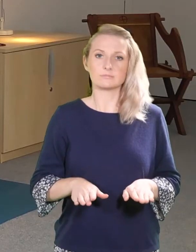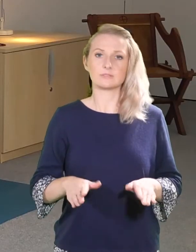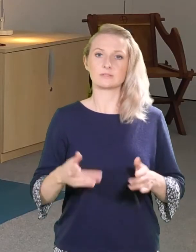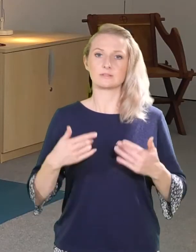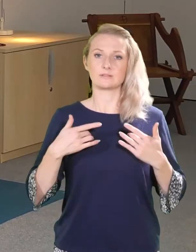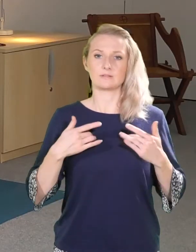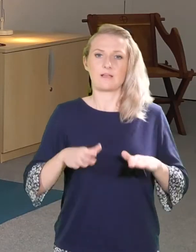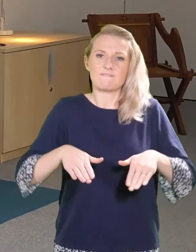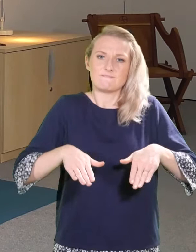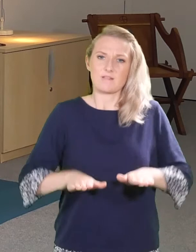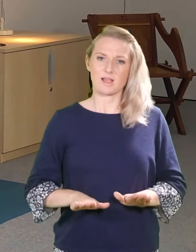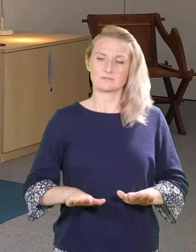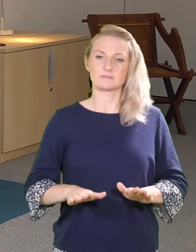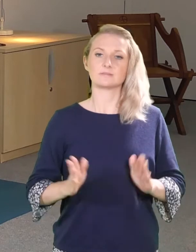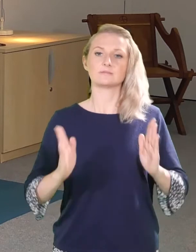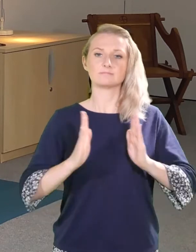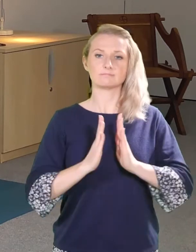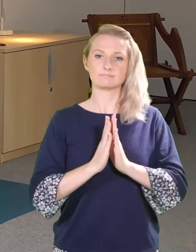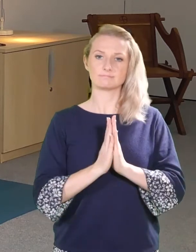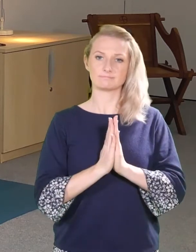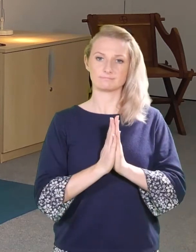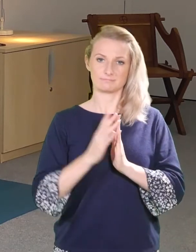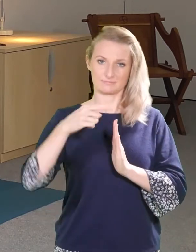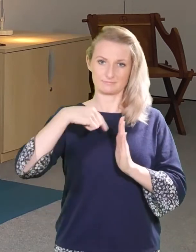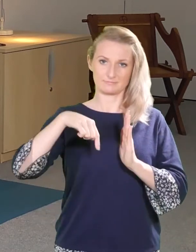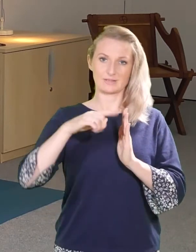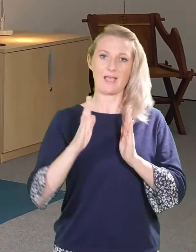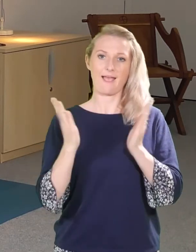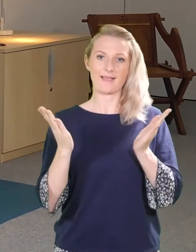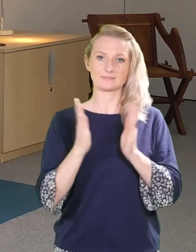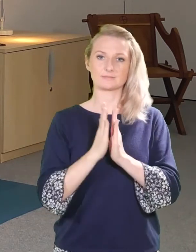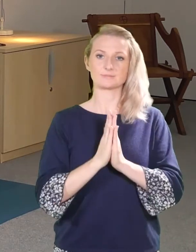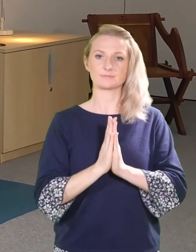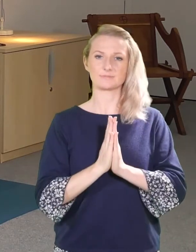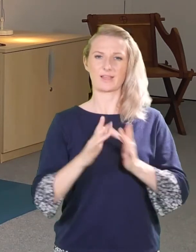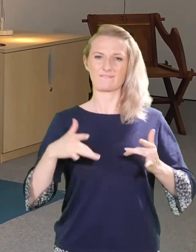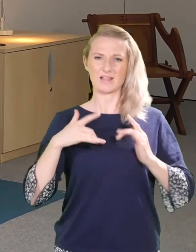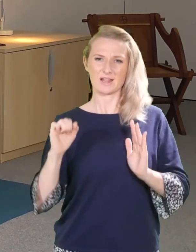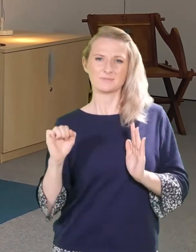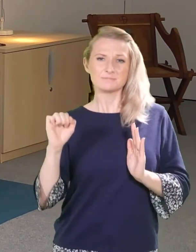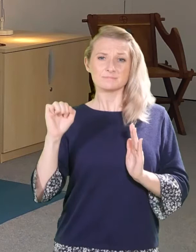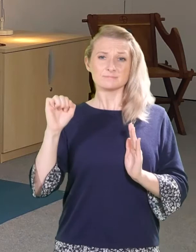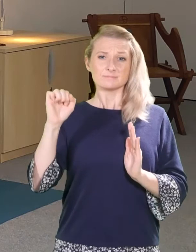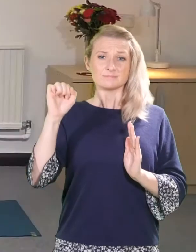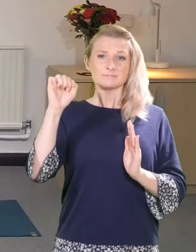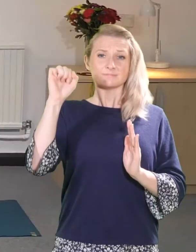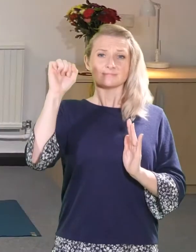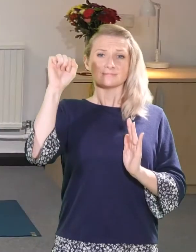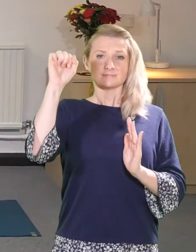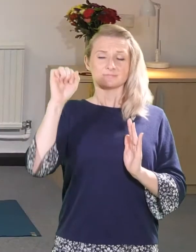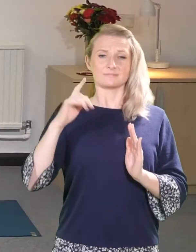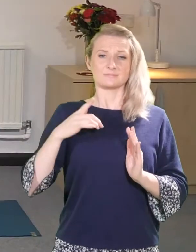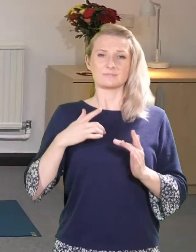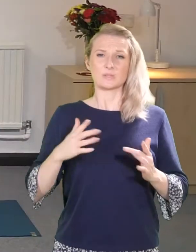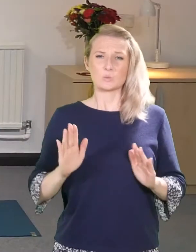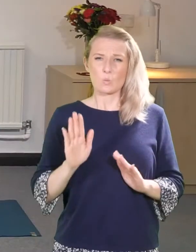chest. And really find that you're lengthening upwards through your body, up towards the ceiling, as we